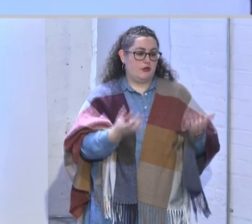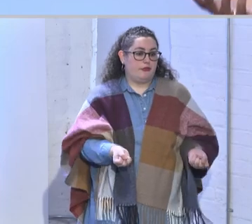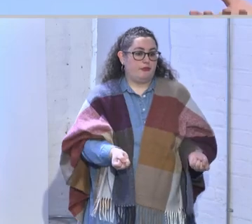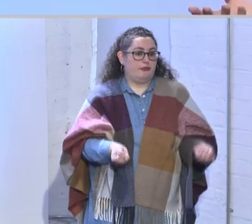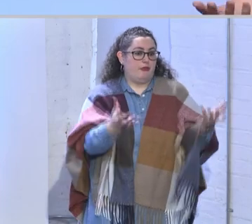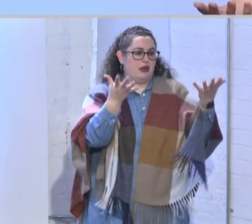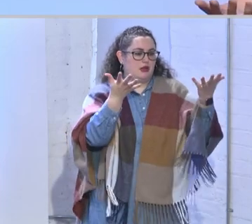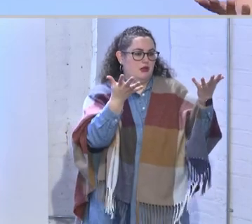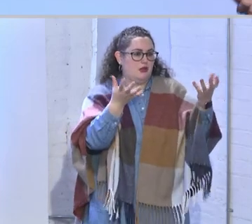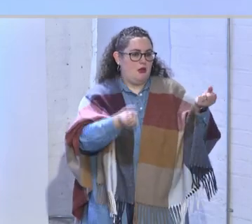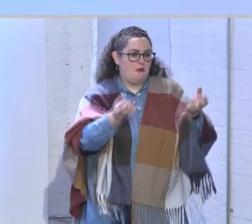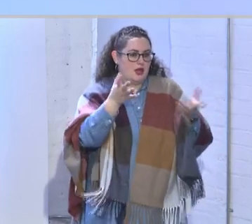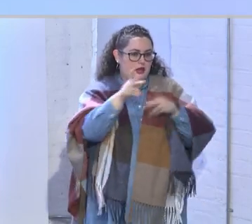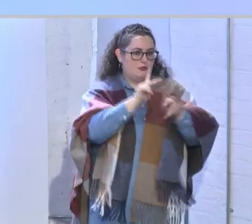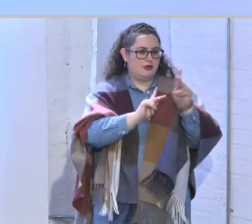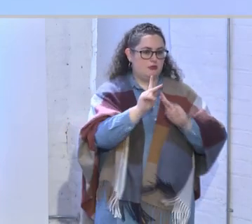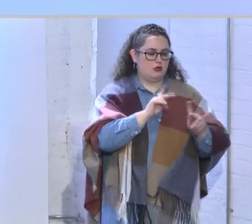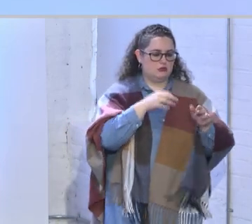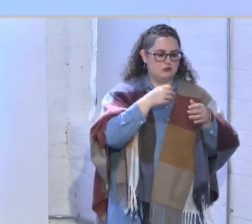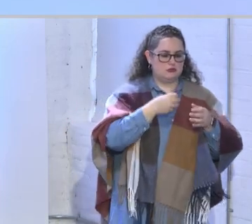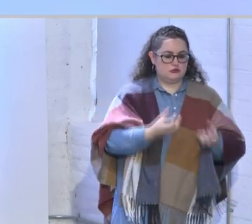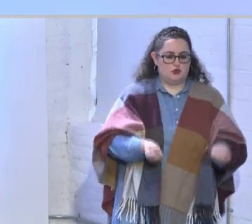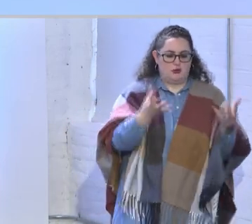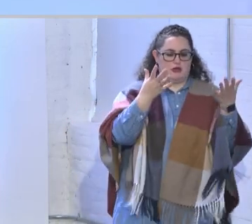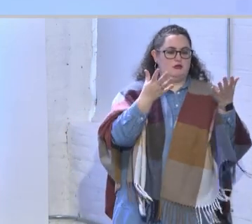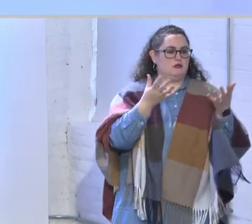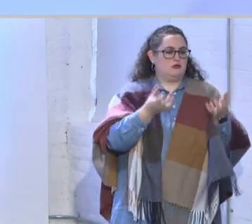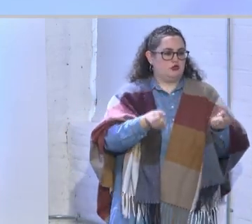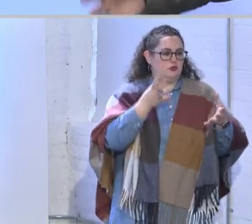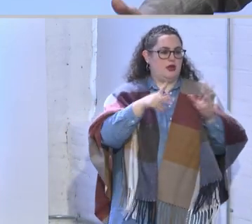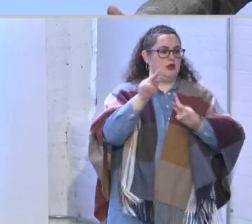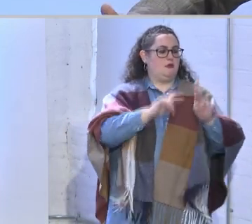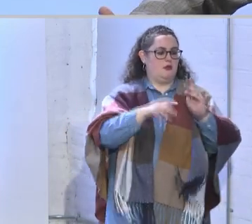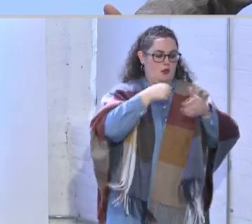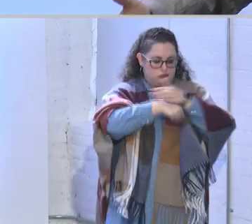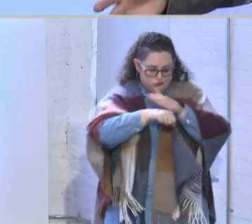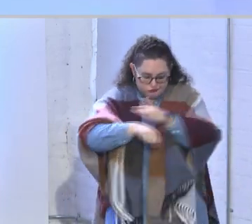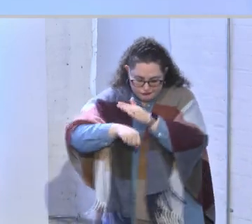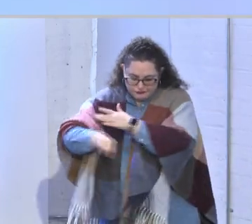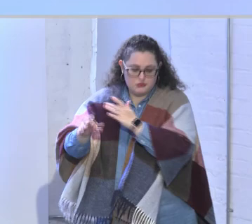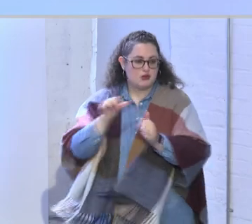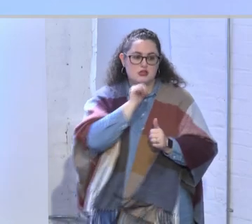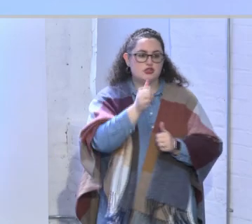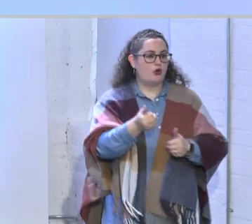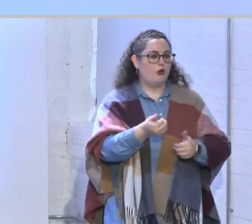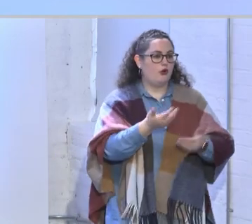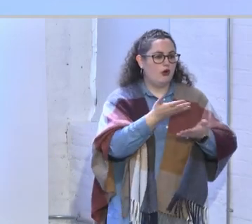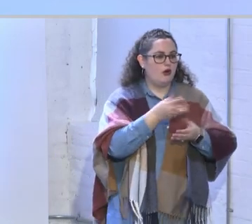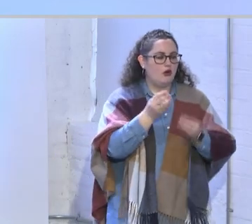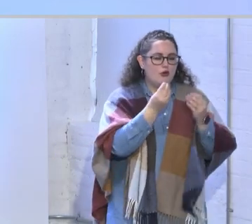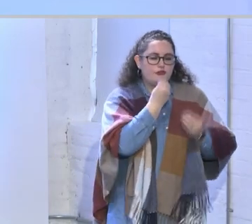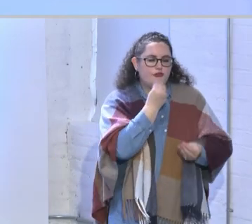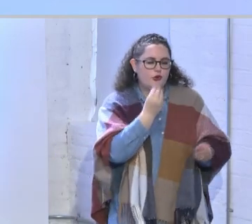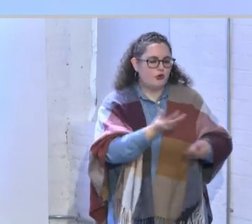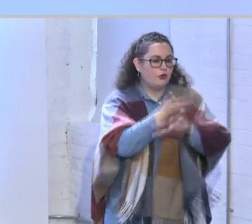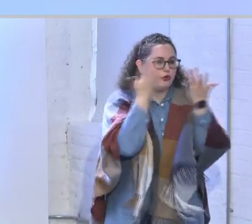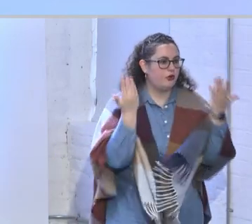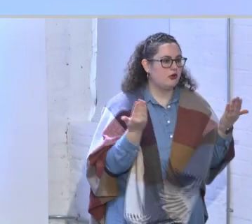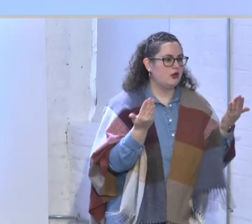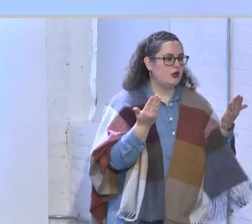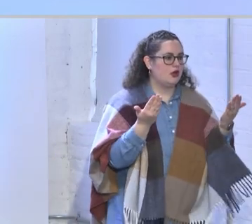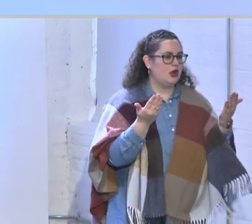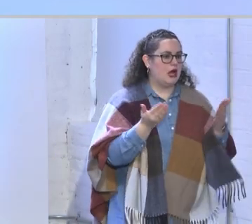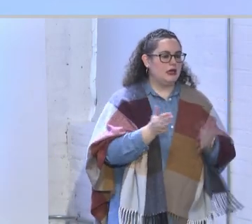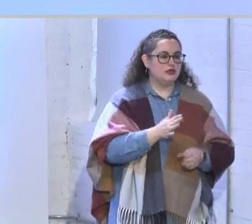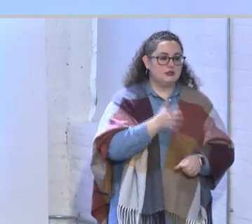We're going to overpopulate the earth, and there's going to be too many people, and there's not going to be enough food, and it's going to be a problem. Stop having kids. Stop